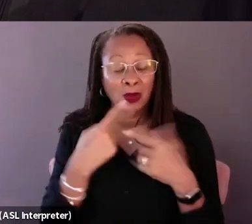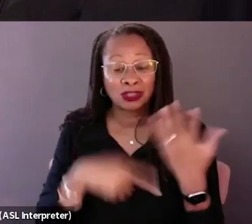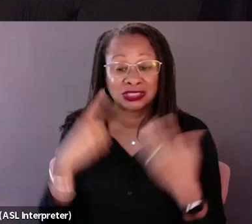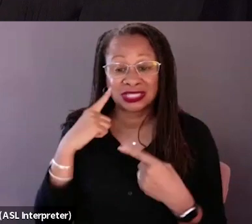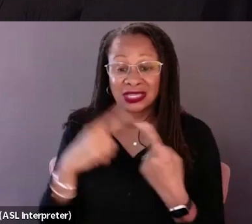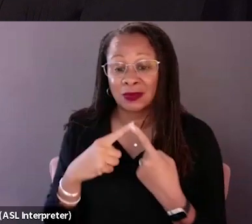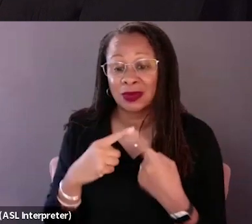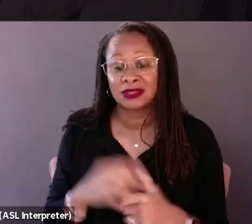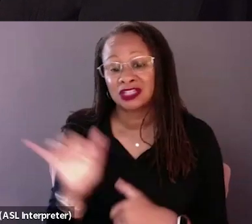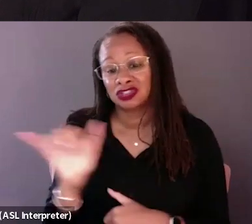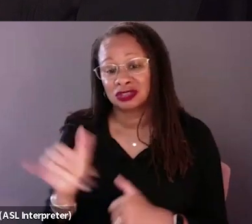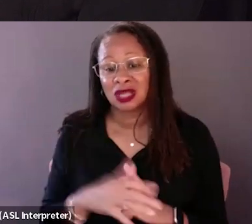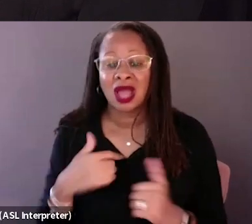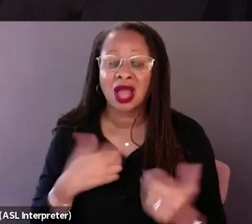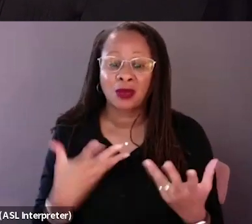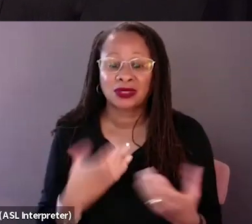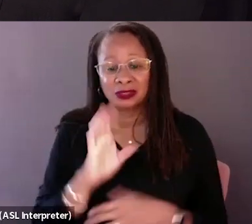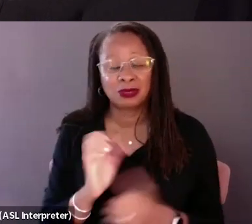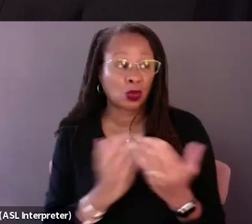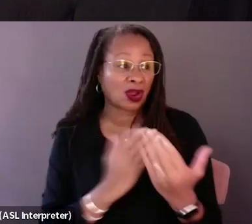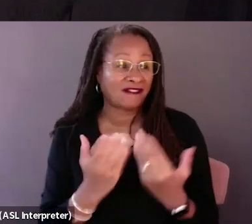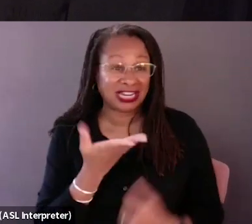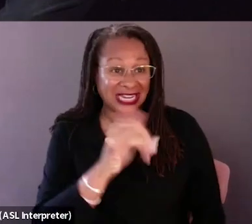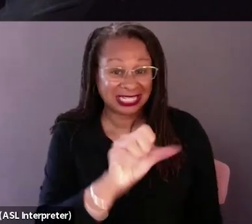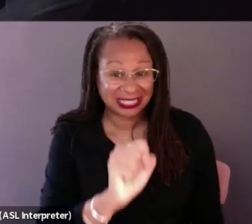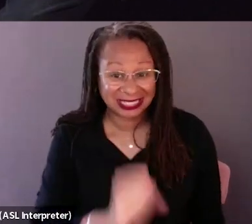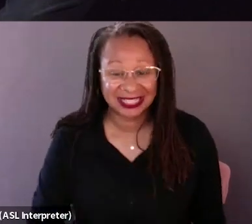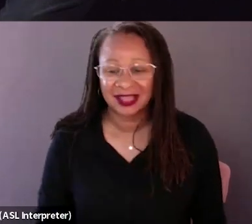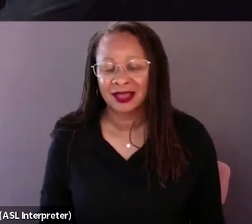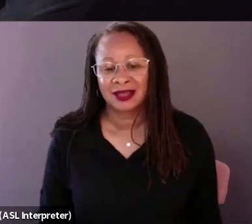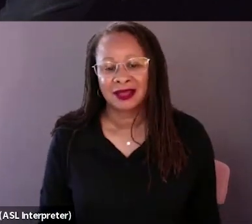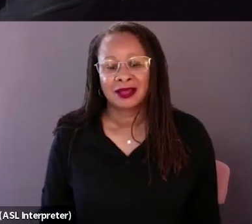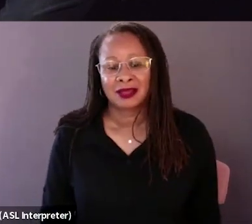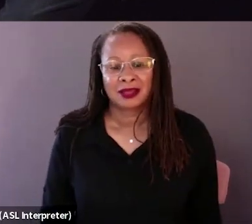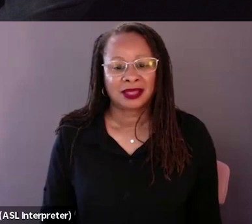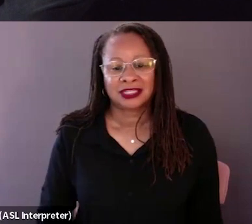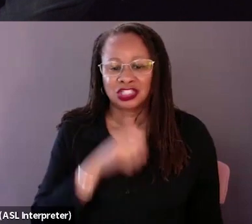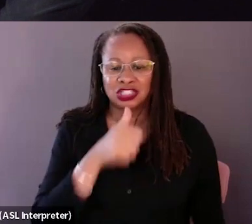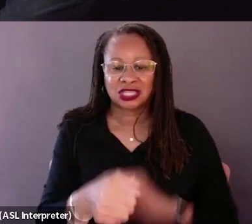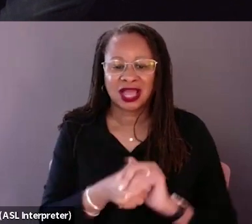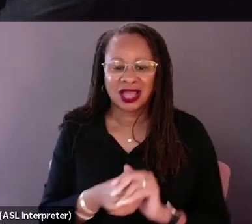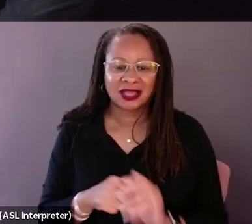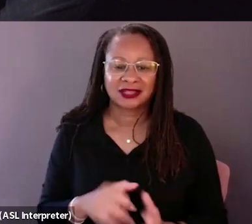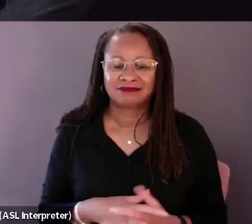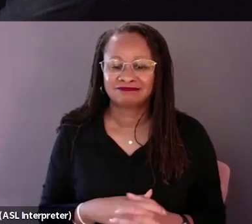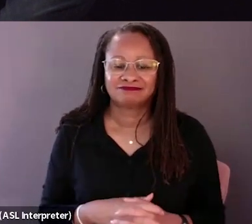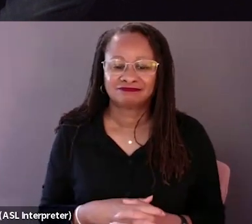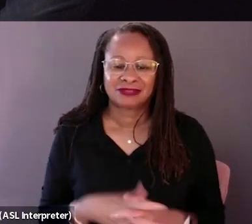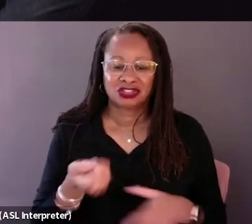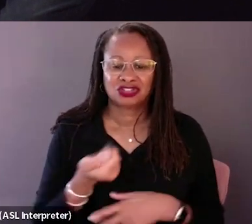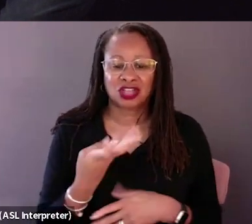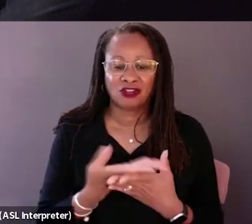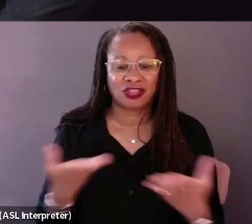like, I want to be wherever he is. She doesn't hide her. And there's a number of things